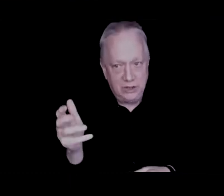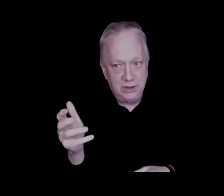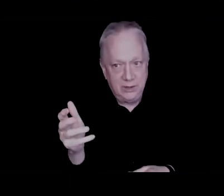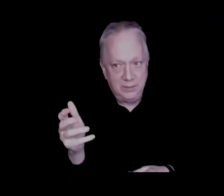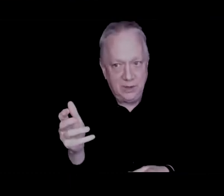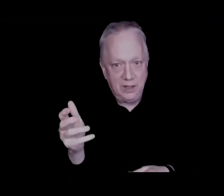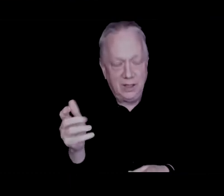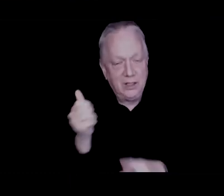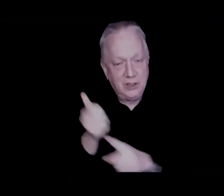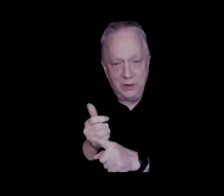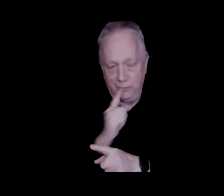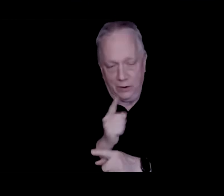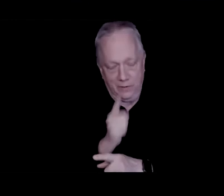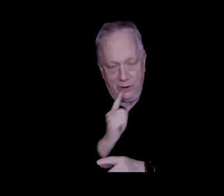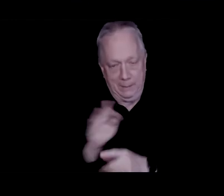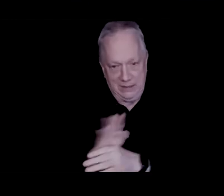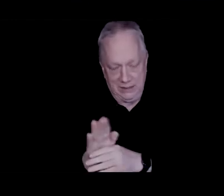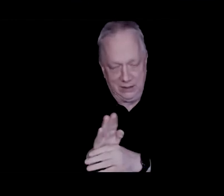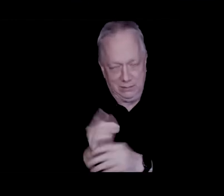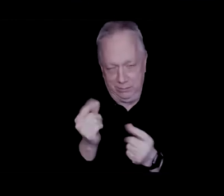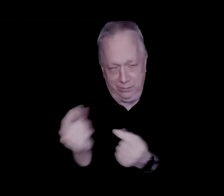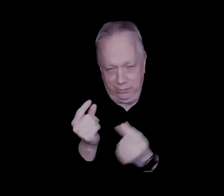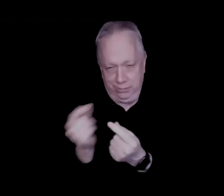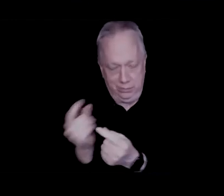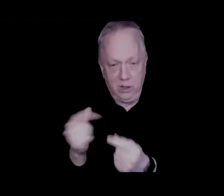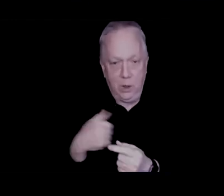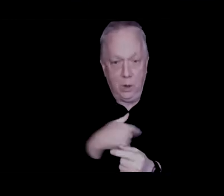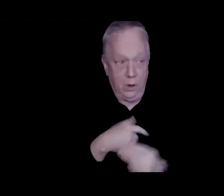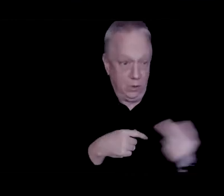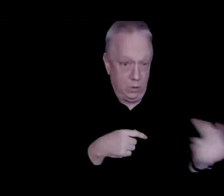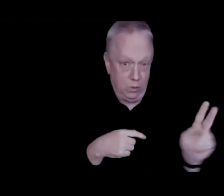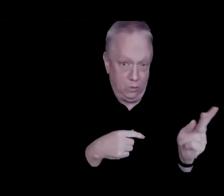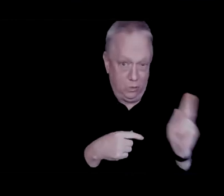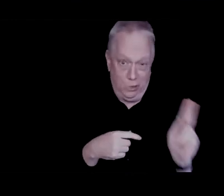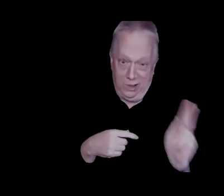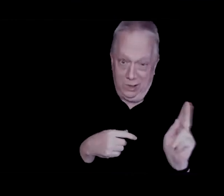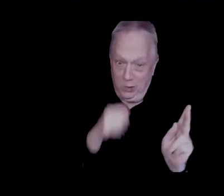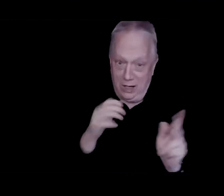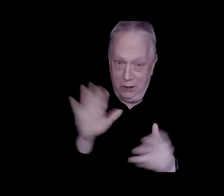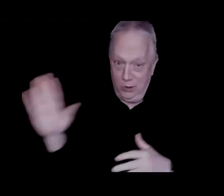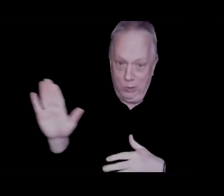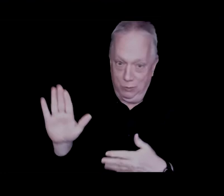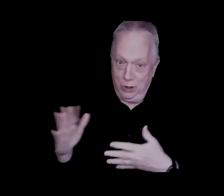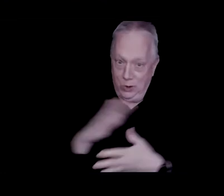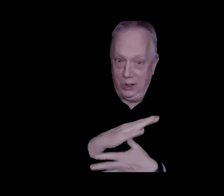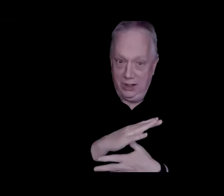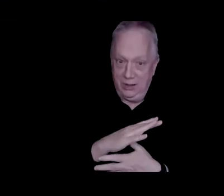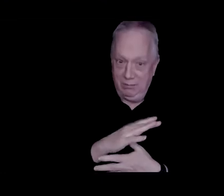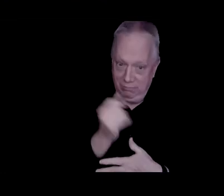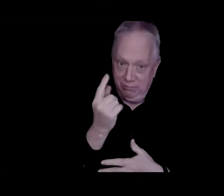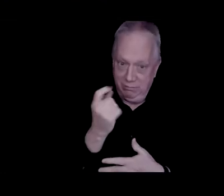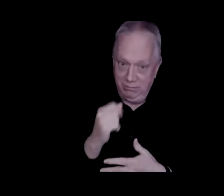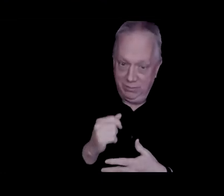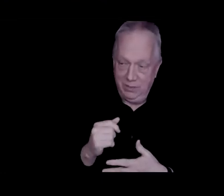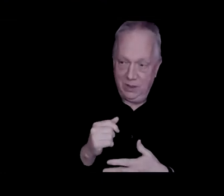She was very, very busy, and we were not her priority, you see? And